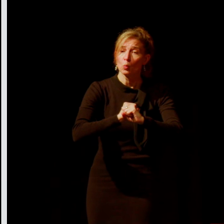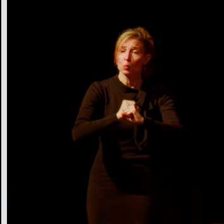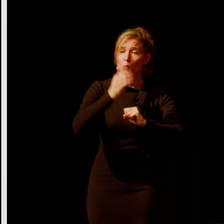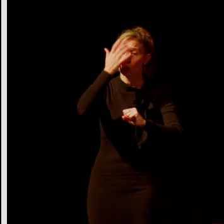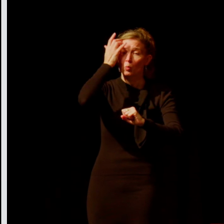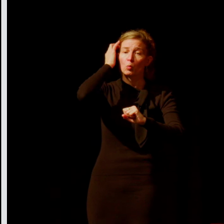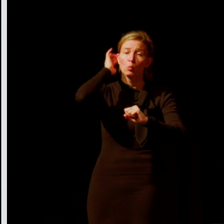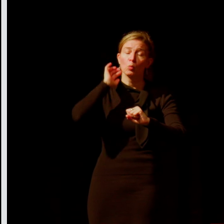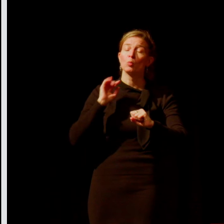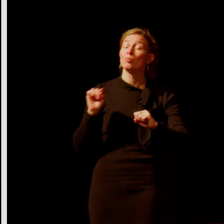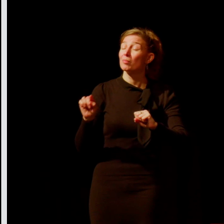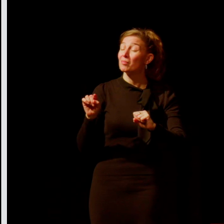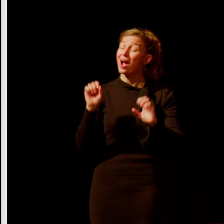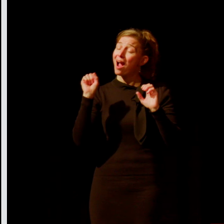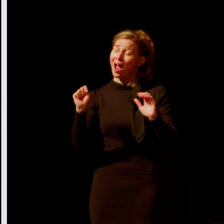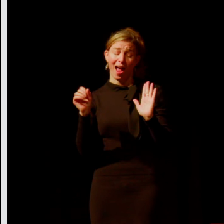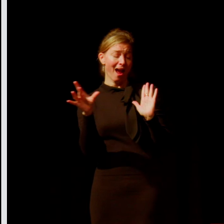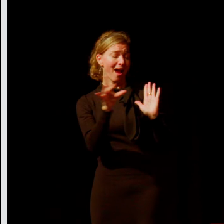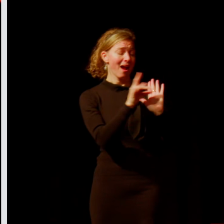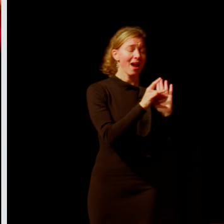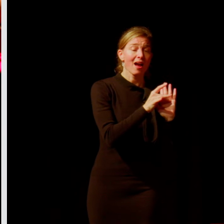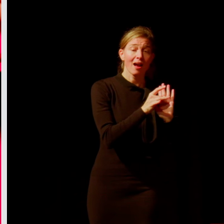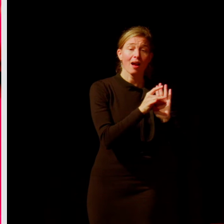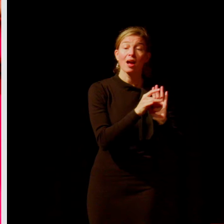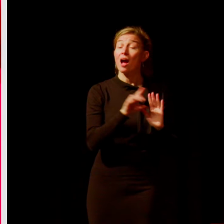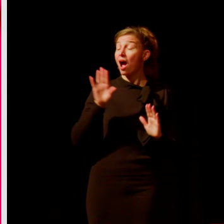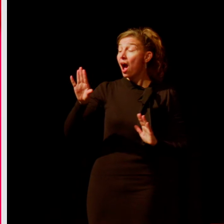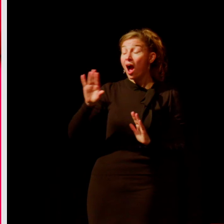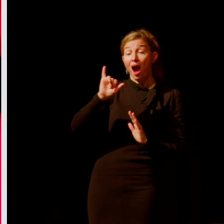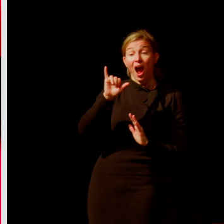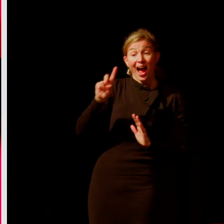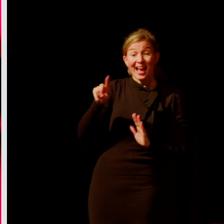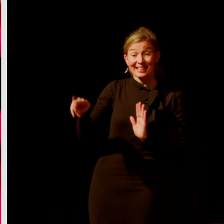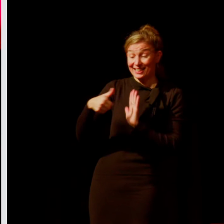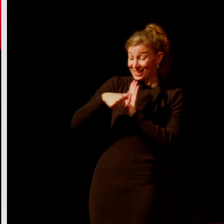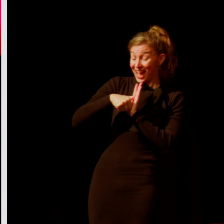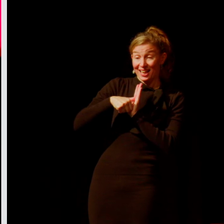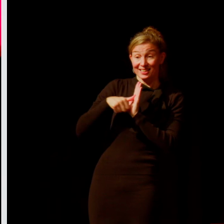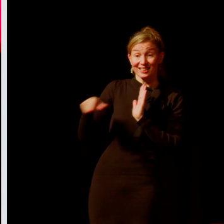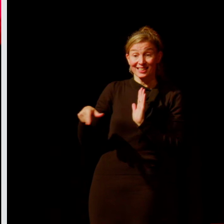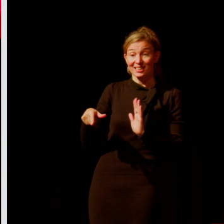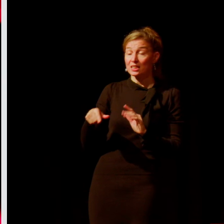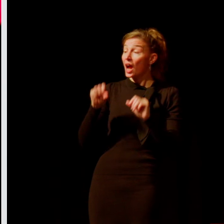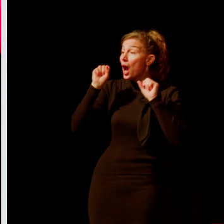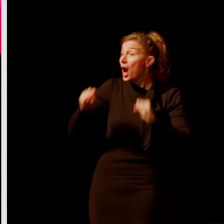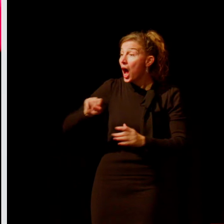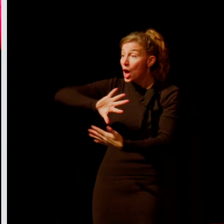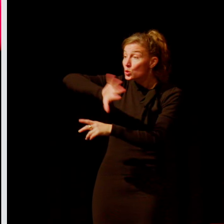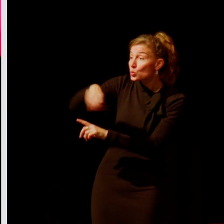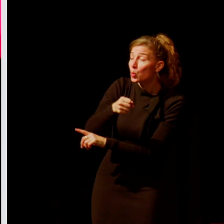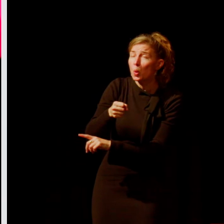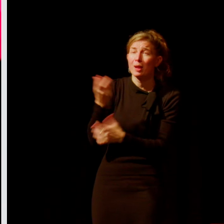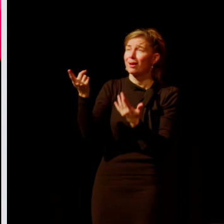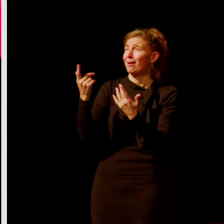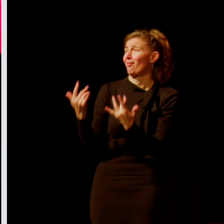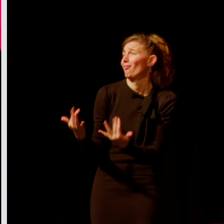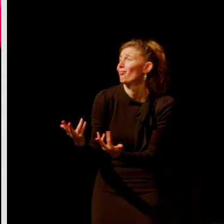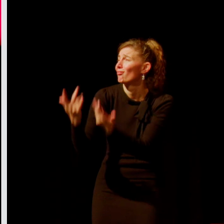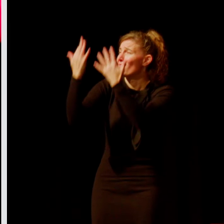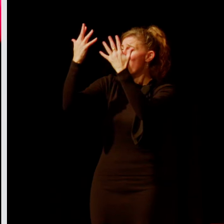Most importantly, this ID can never be lost or stolen, whether through flood, fire, or some bureaucratic